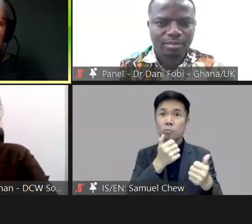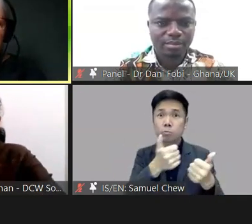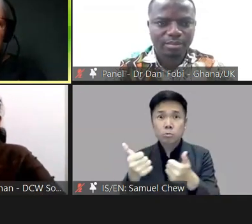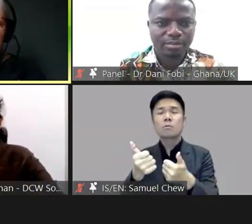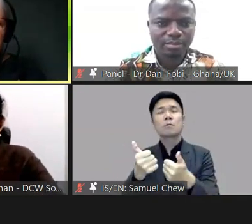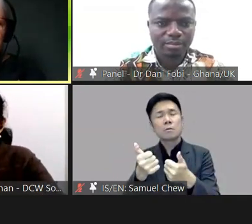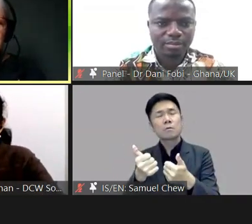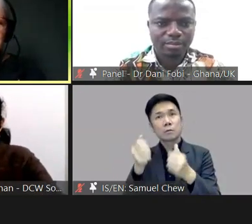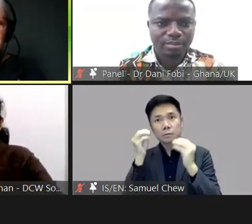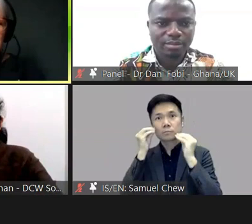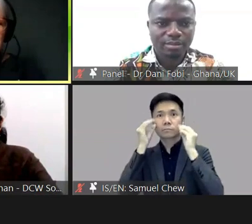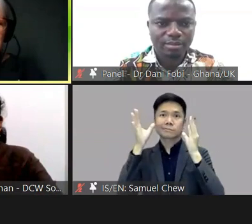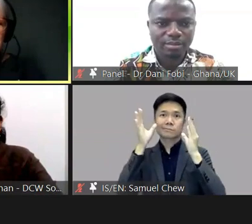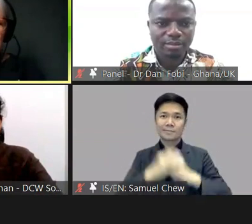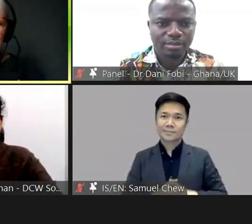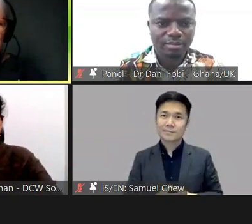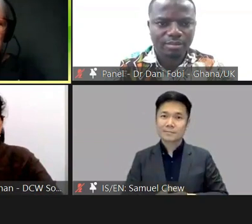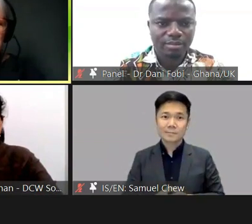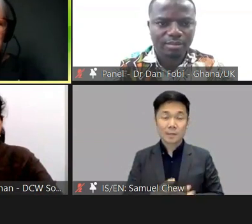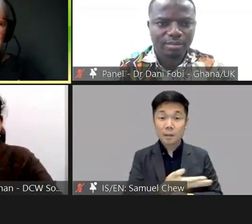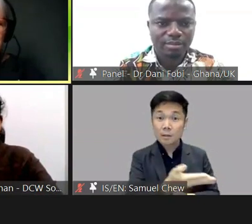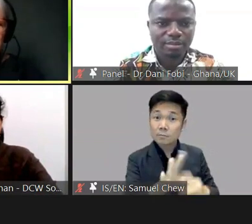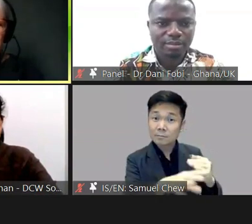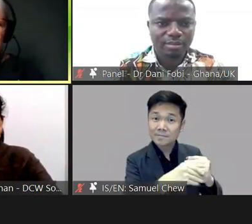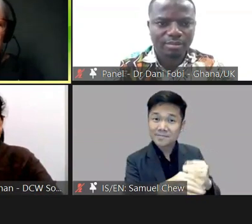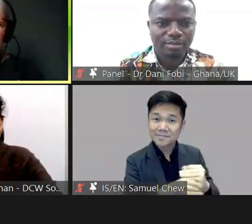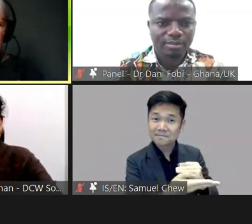that at this point.